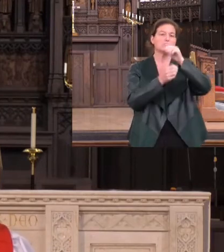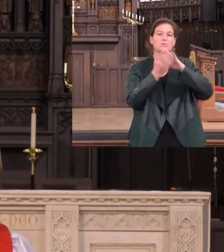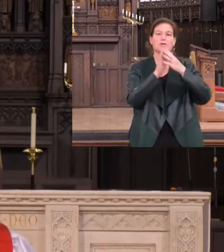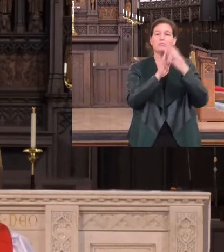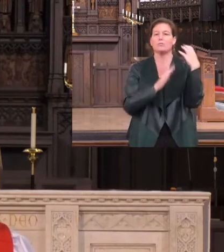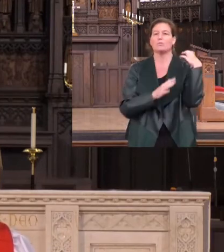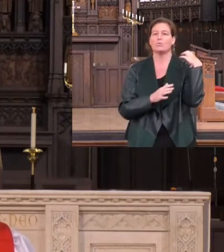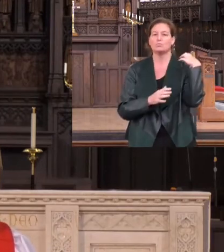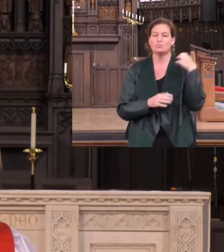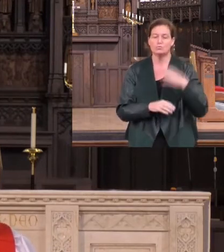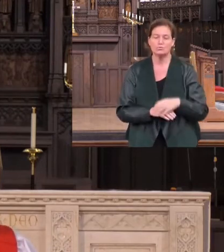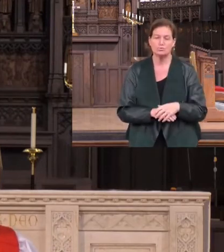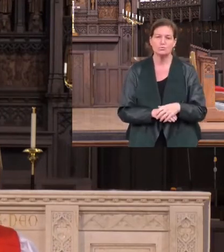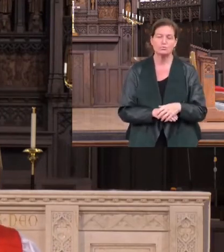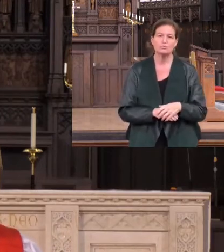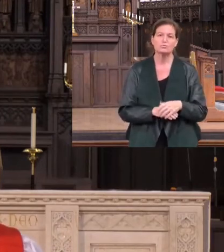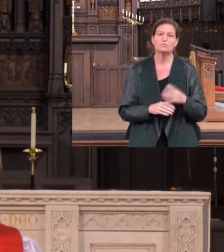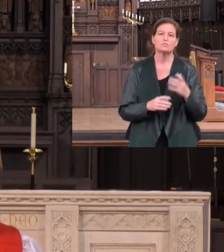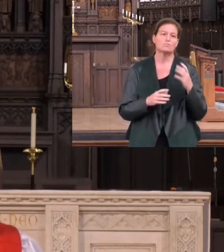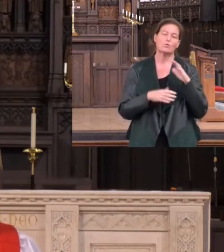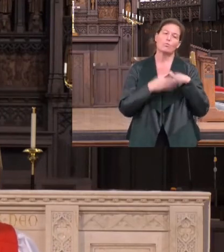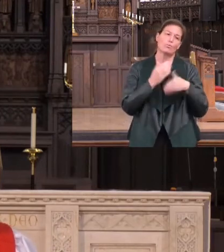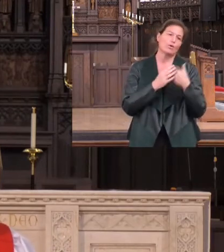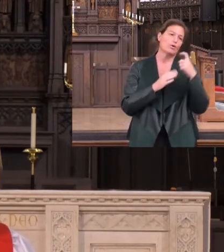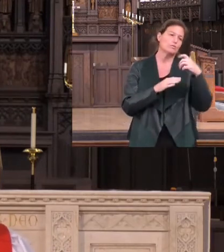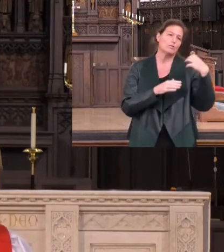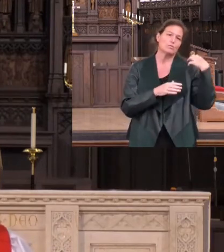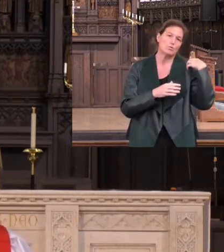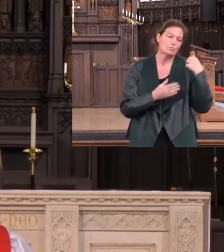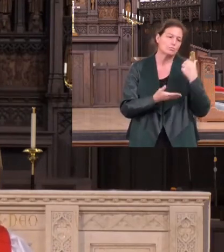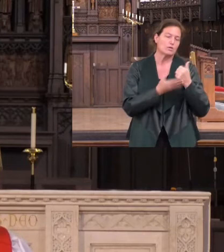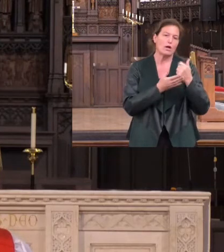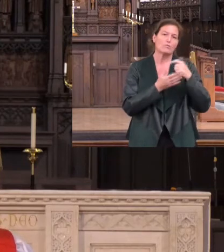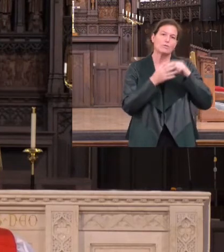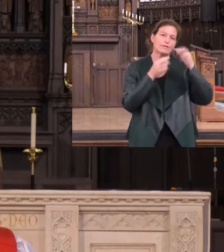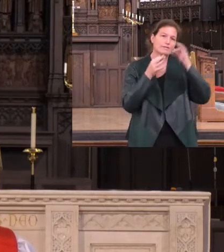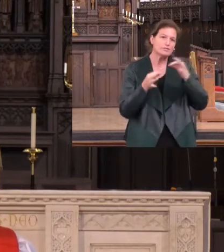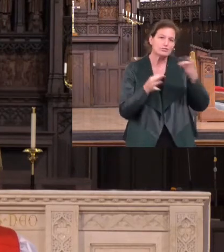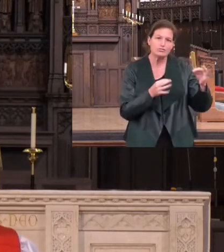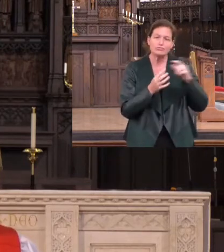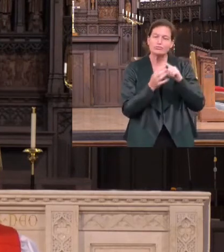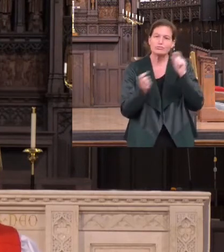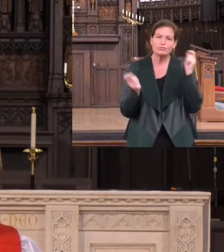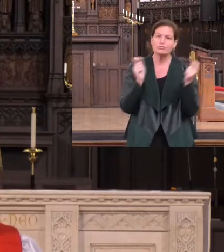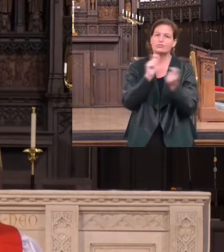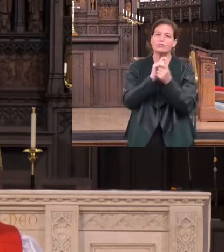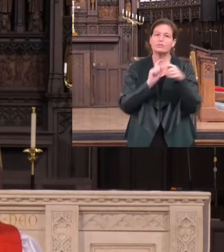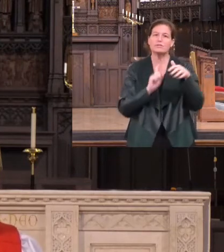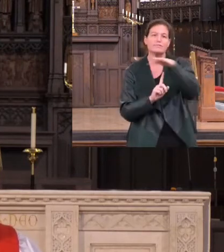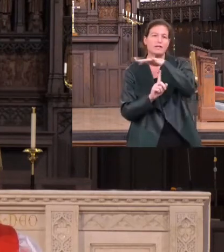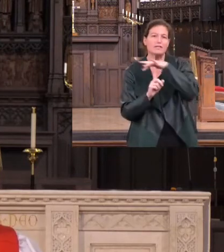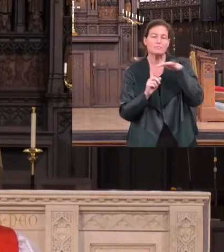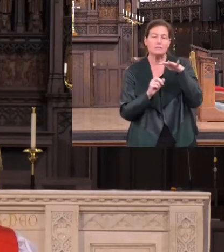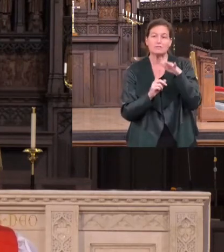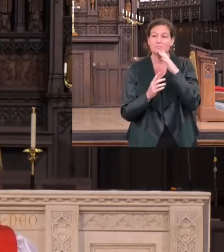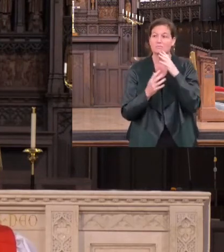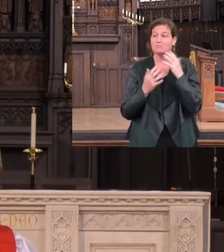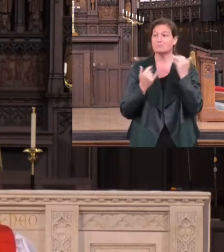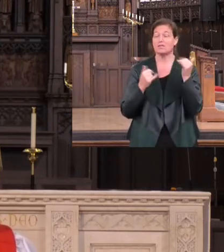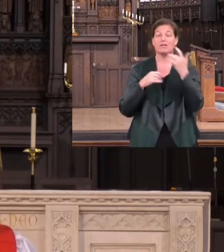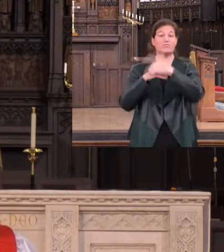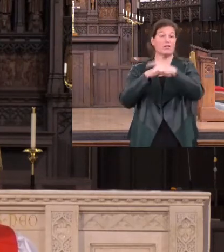diocese. We all need coaches to help us make decisions in this ever-changing environment. And now they're